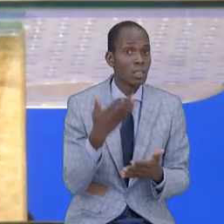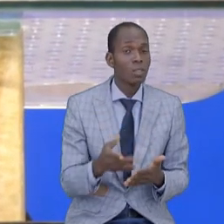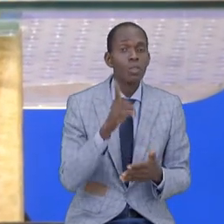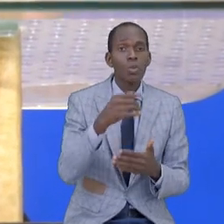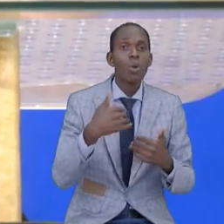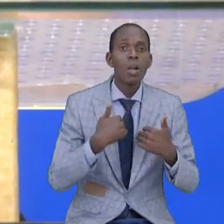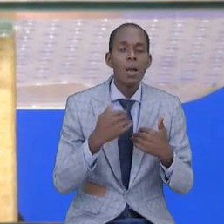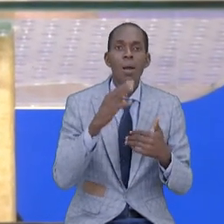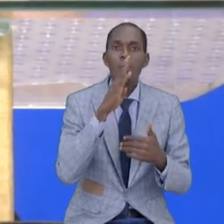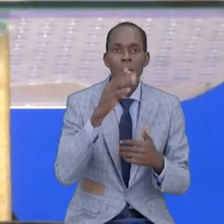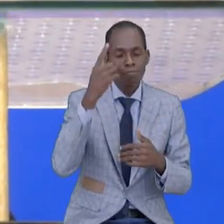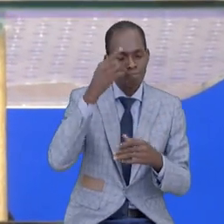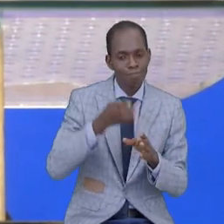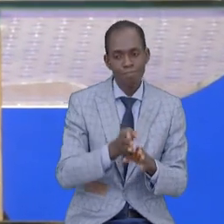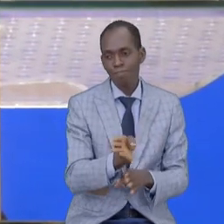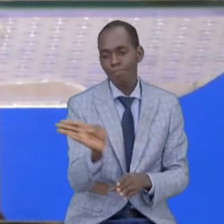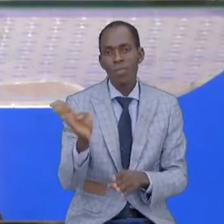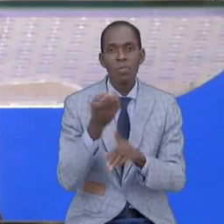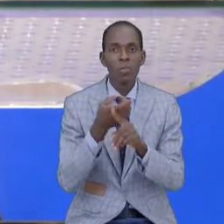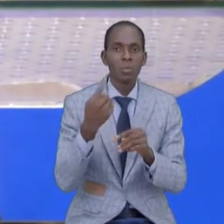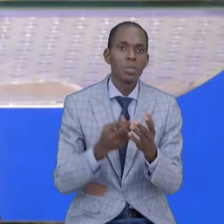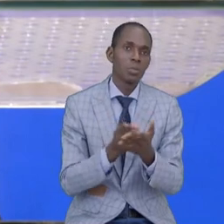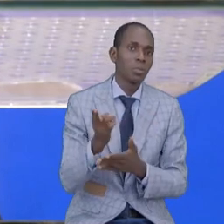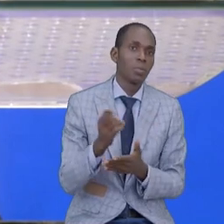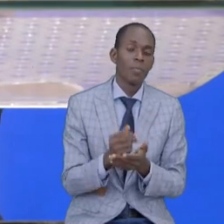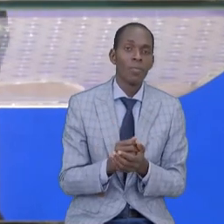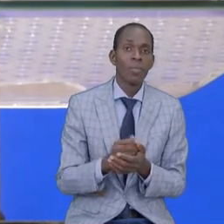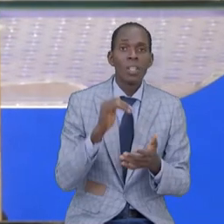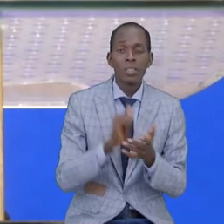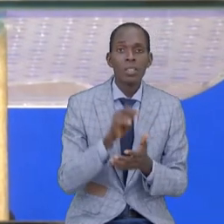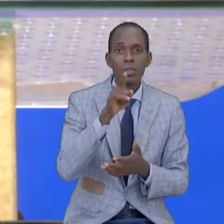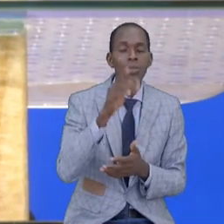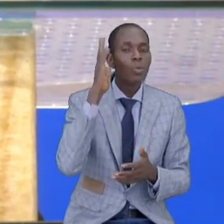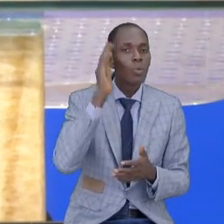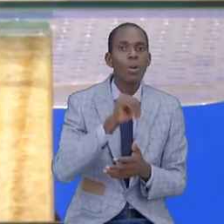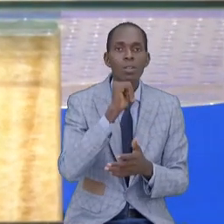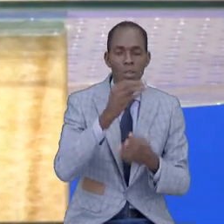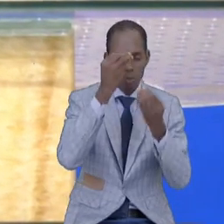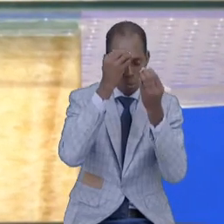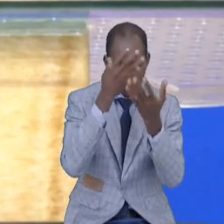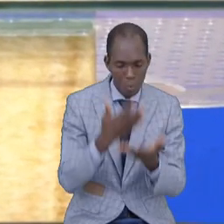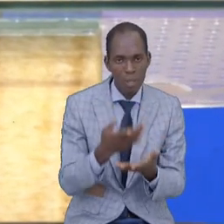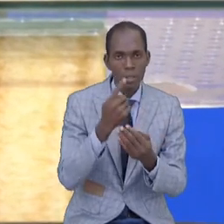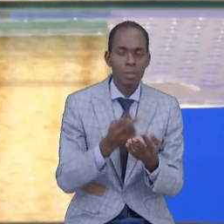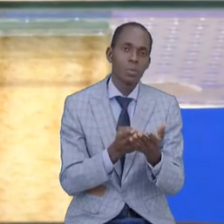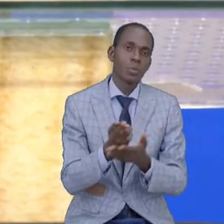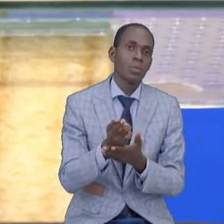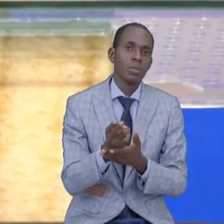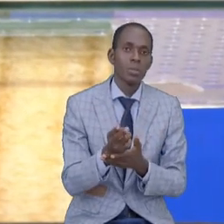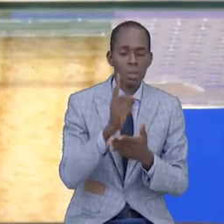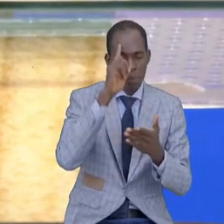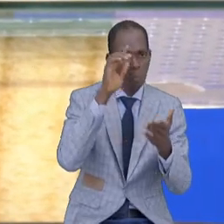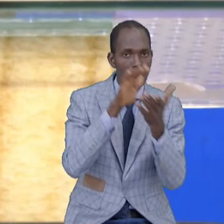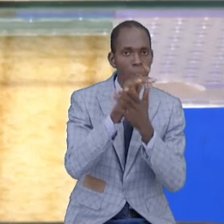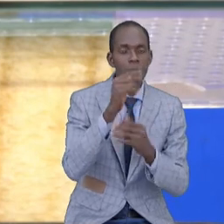been derailed from the truth, that ye should not obey the truth. Believe